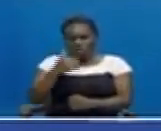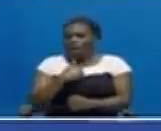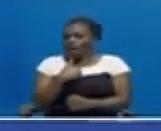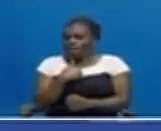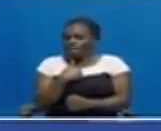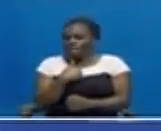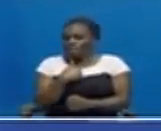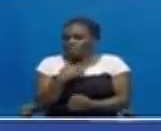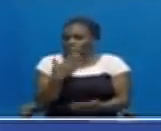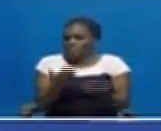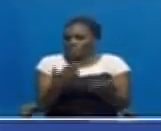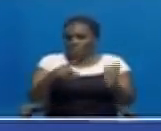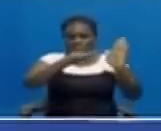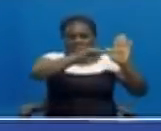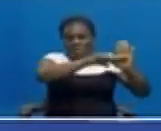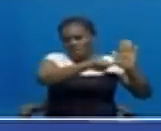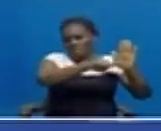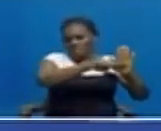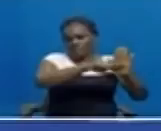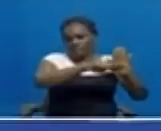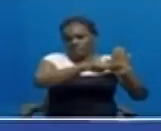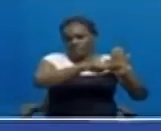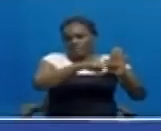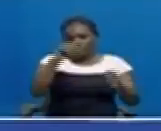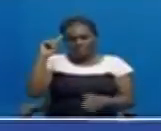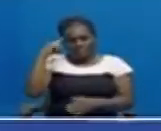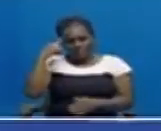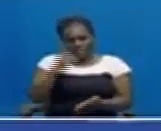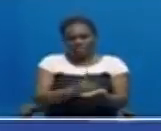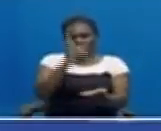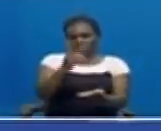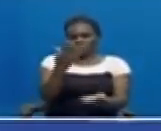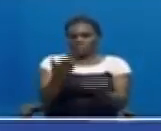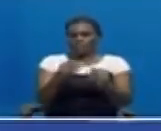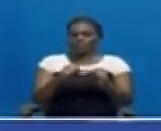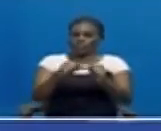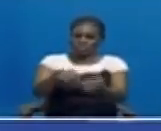slightly negative by the market for the shilling. I think the shilling will perhaps